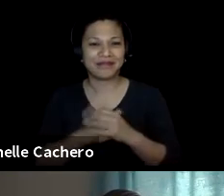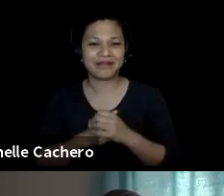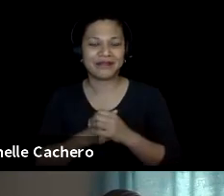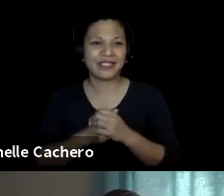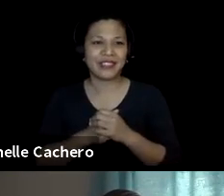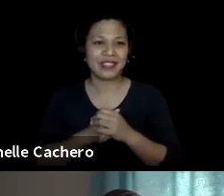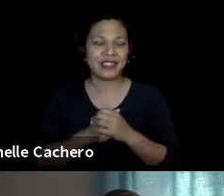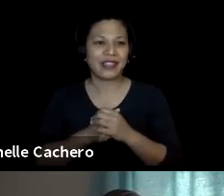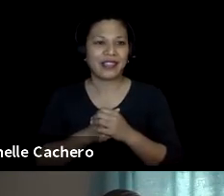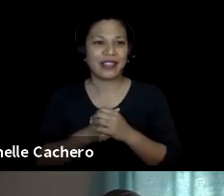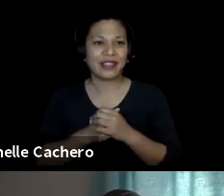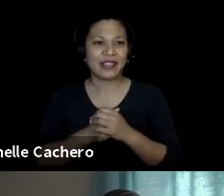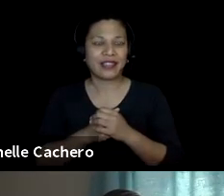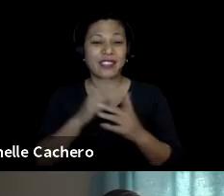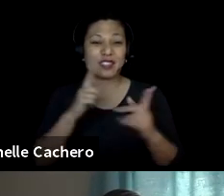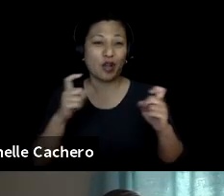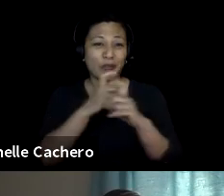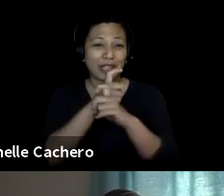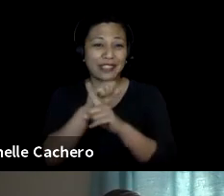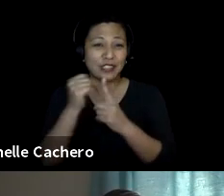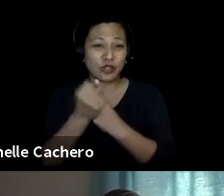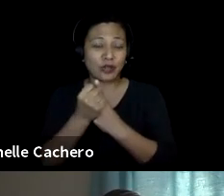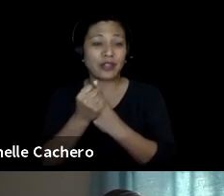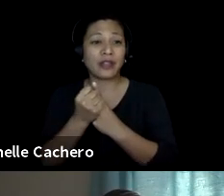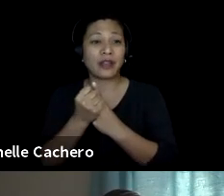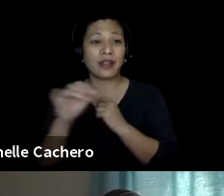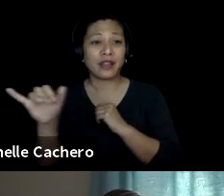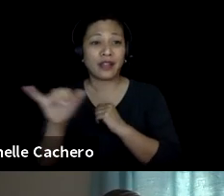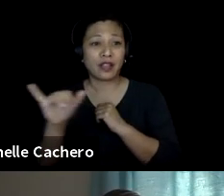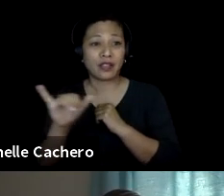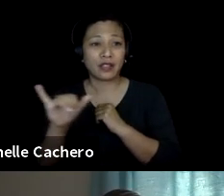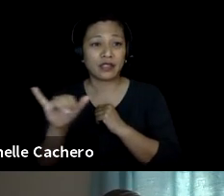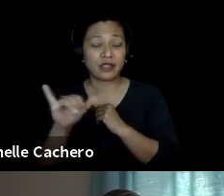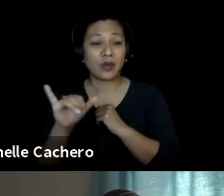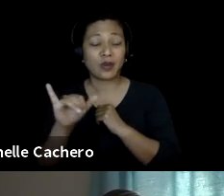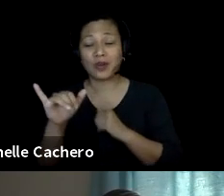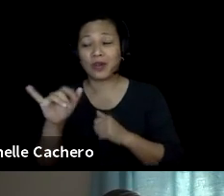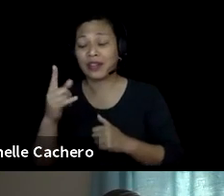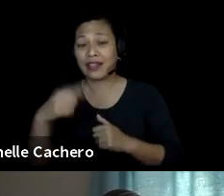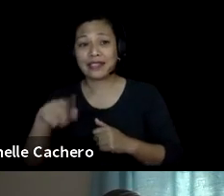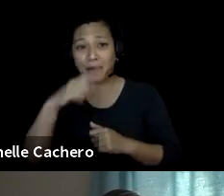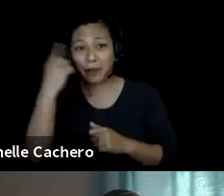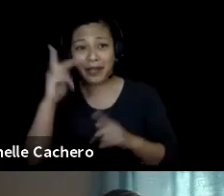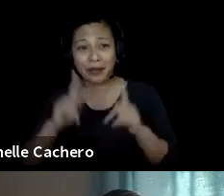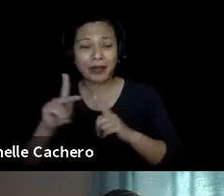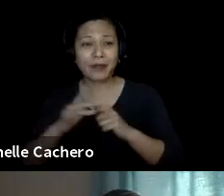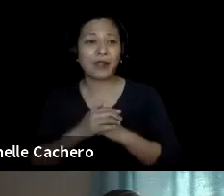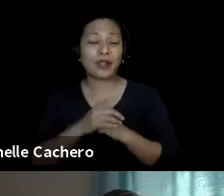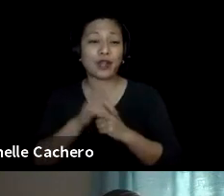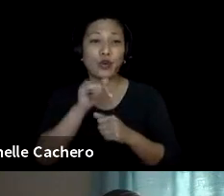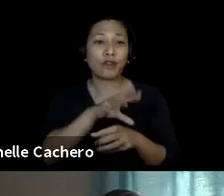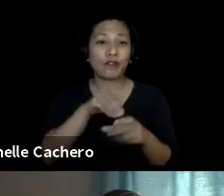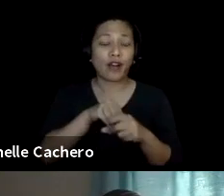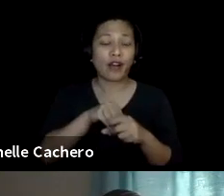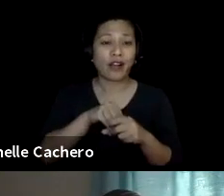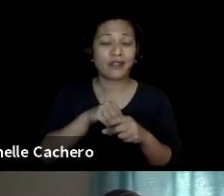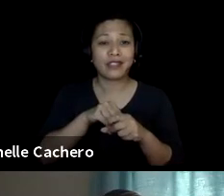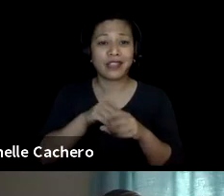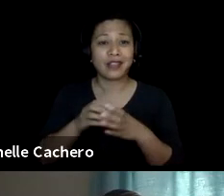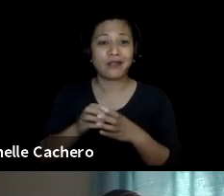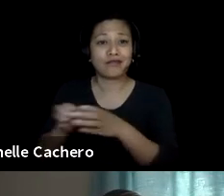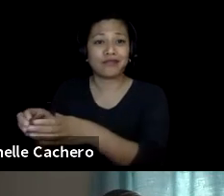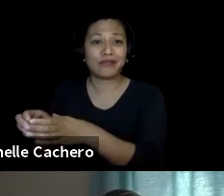is a complicated one. And then as an aside, I think as Black people, as people who are part of marginalized groups, you